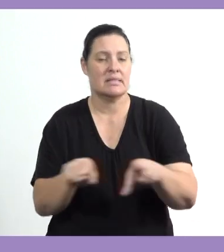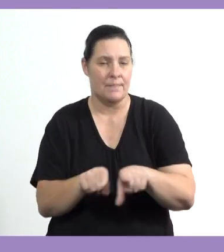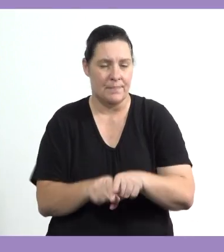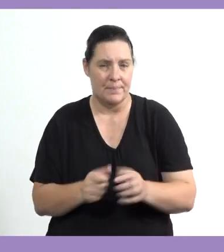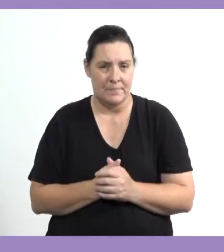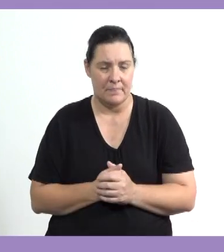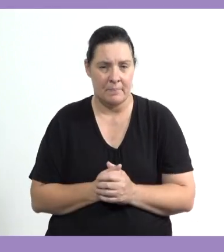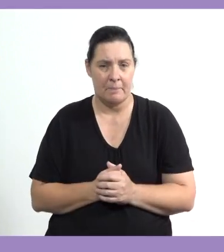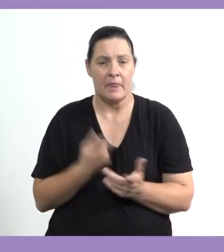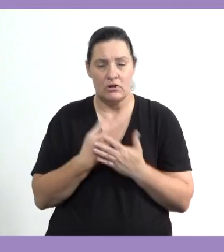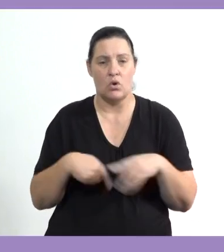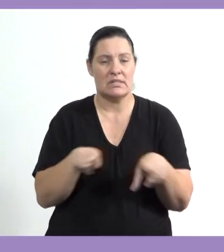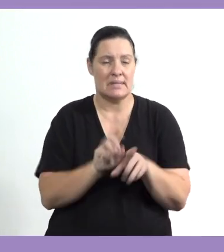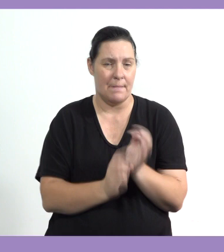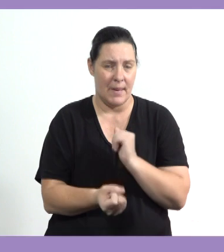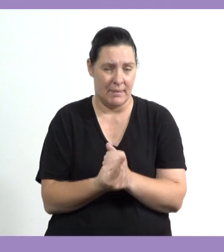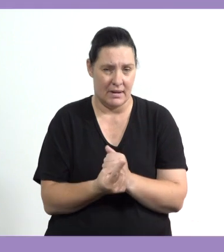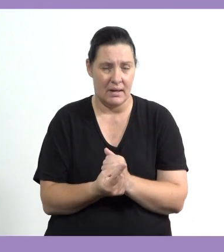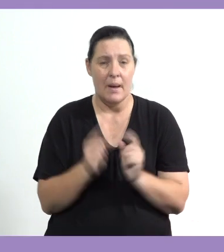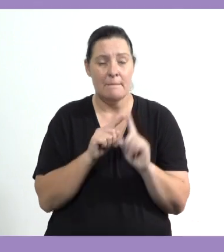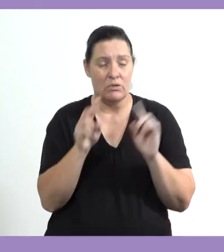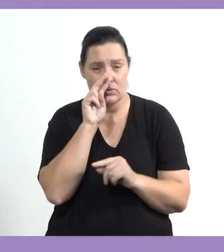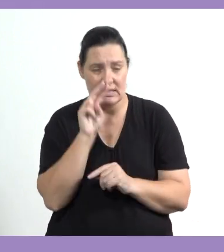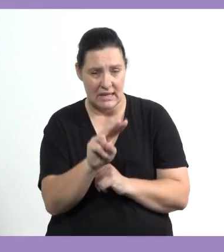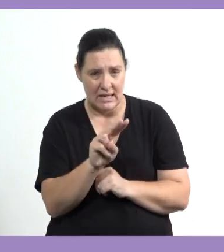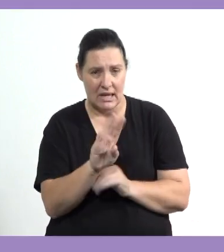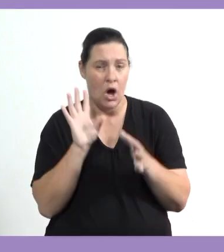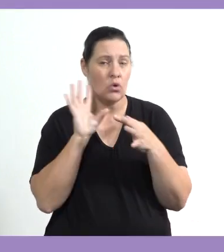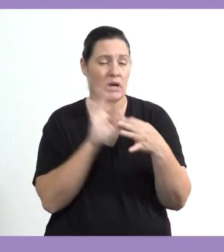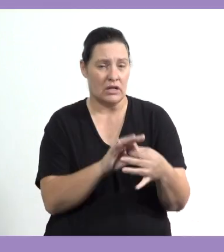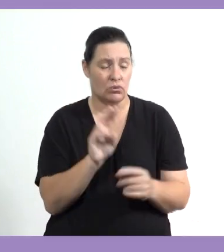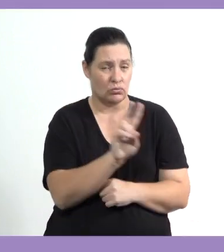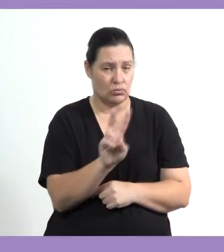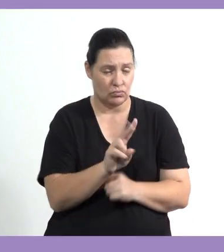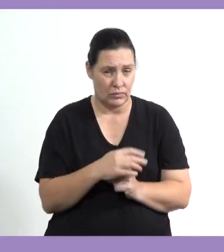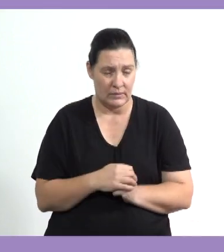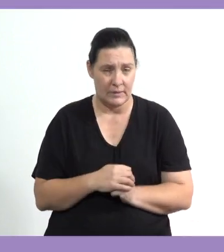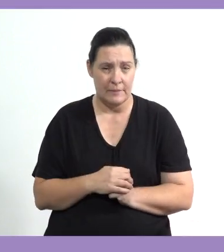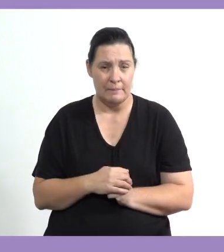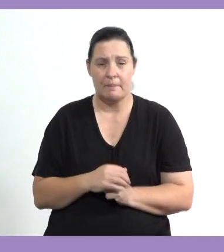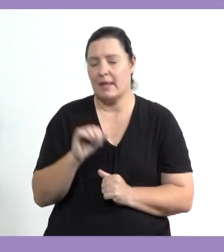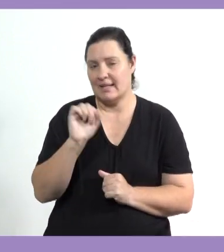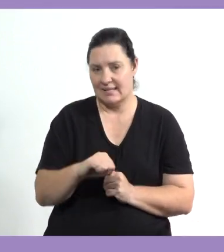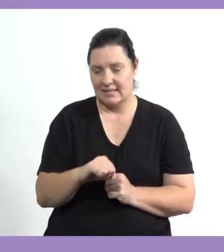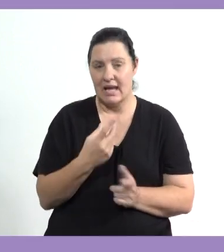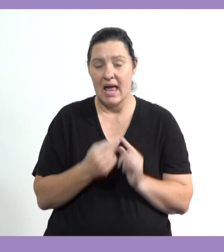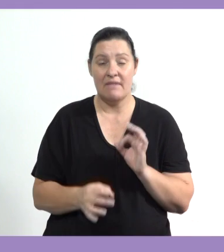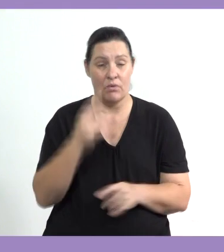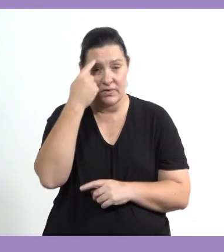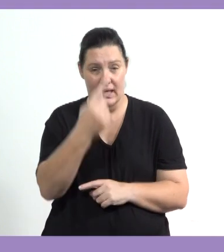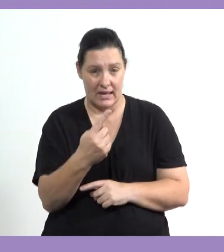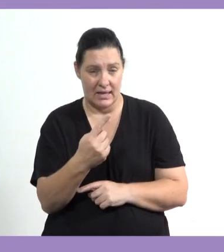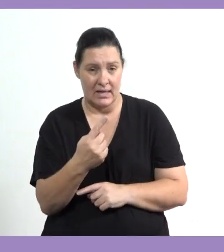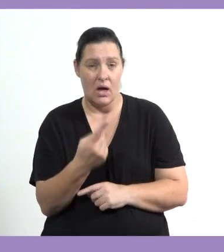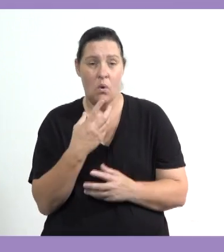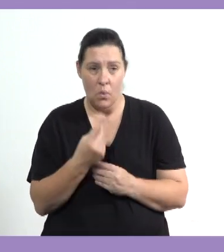as well. So the same thing is happening here, but can you see what is the connection between the two? Yes, if you are